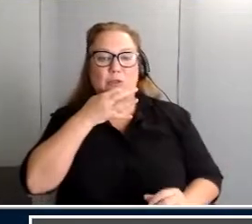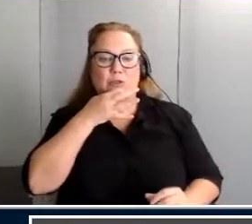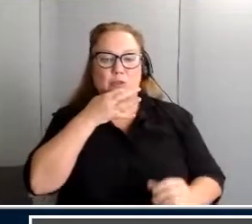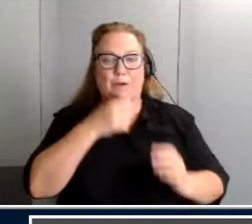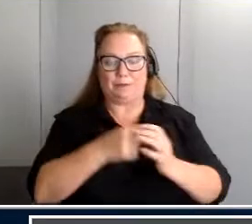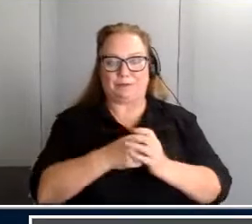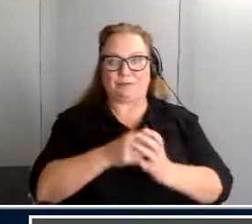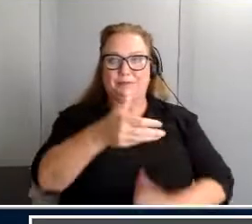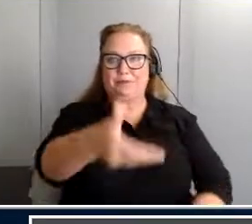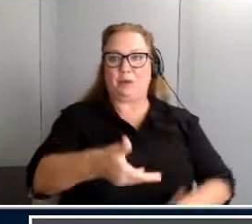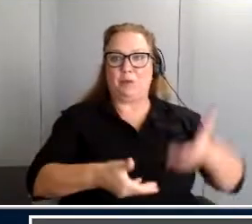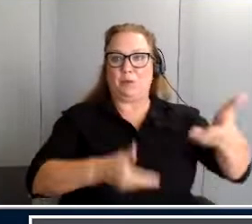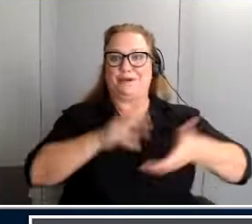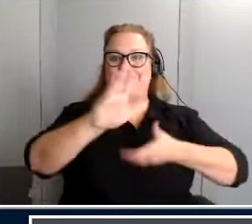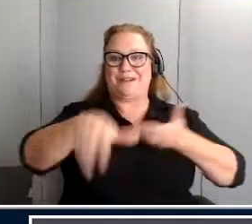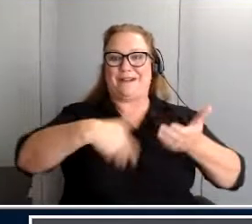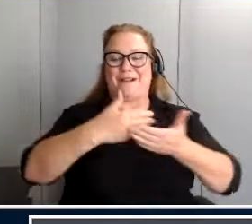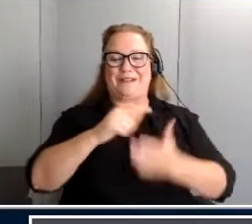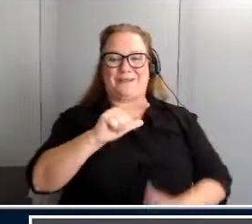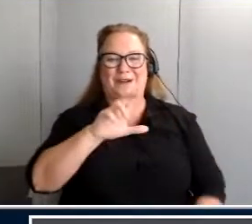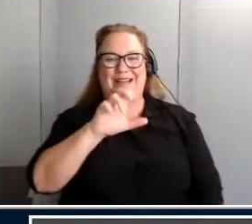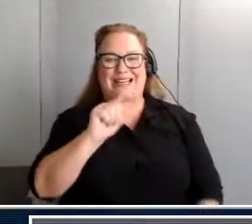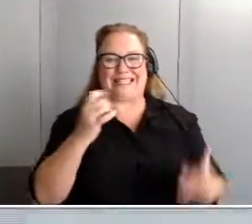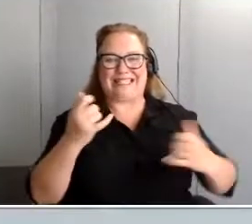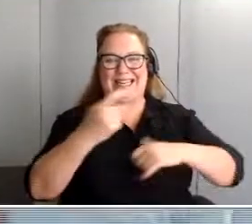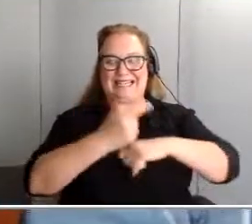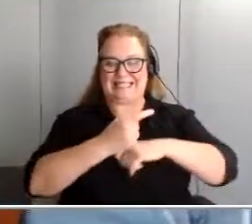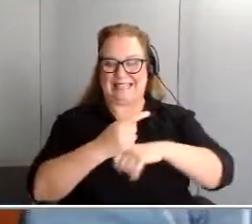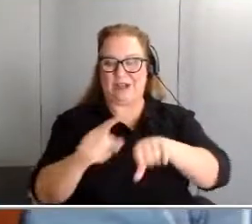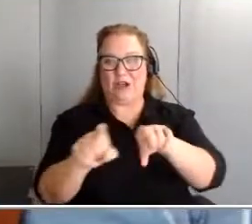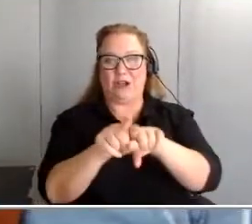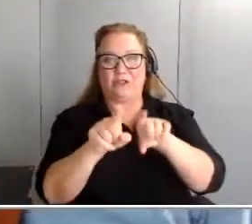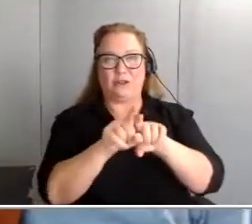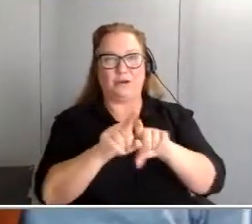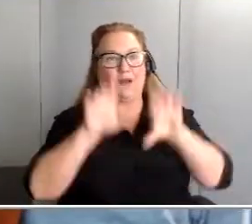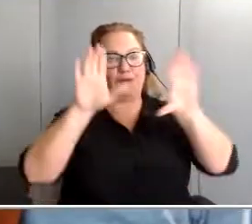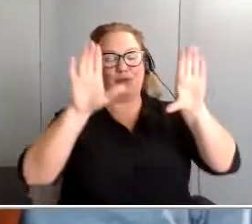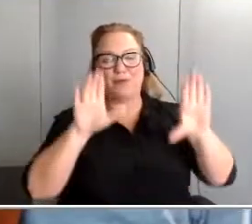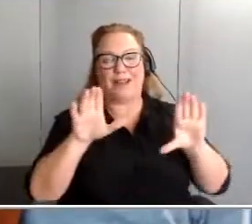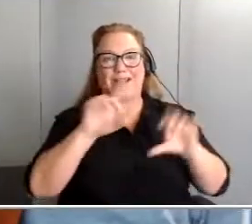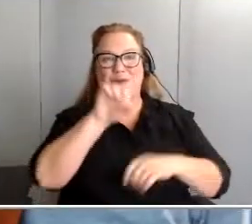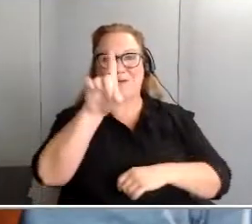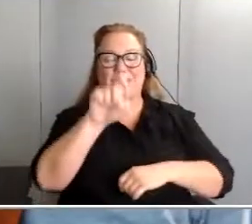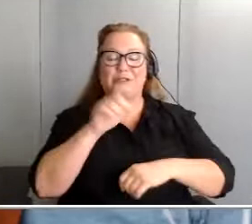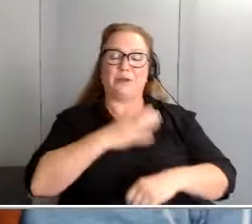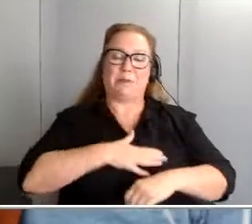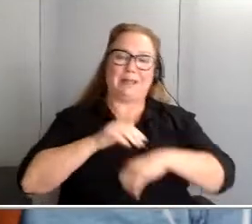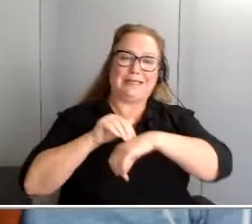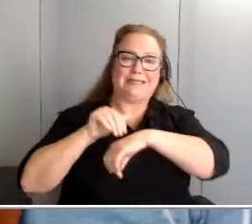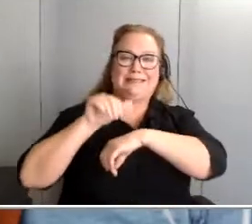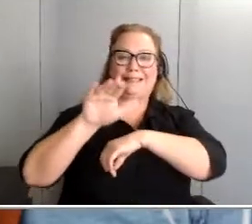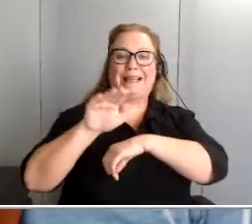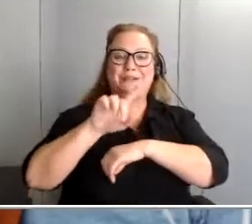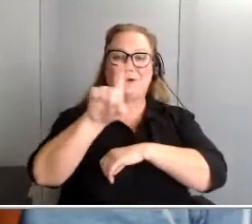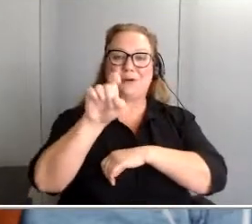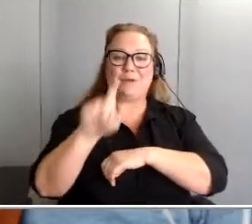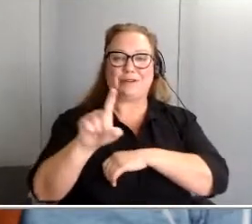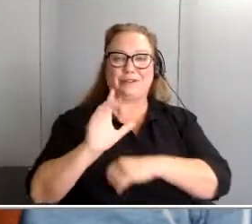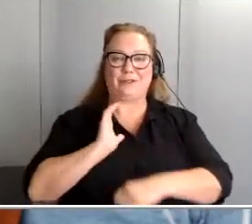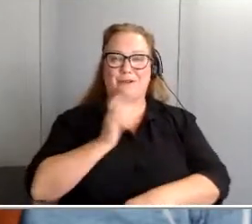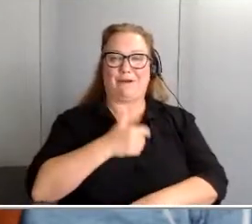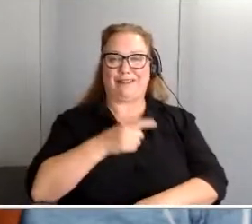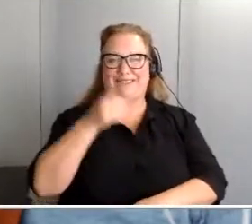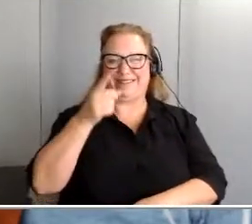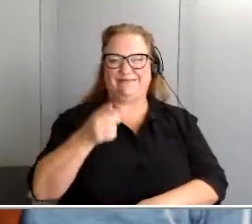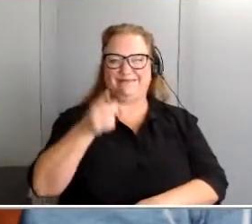to all of our guests today. As always, you have great questions, so please get them sent into us, and